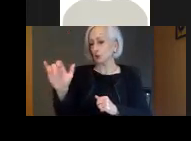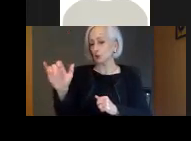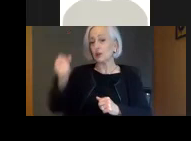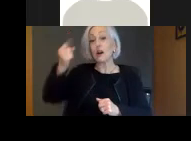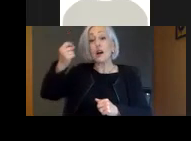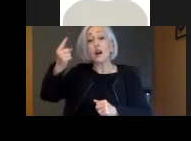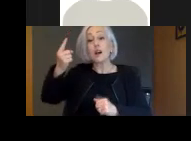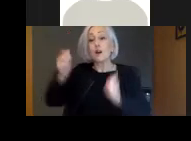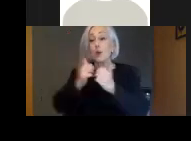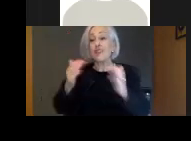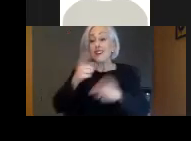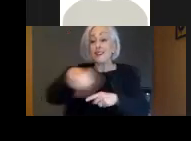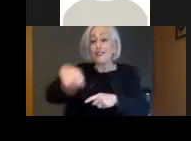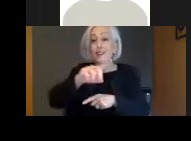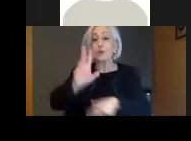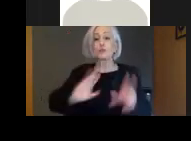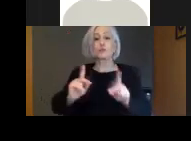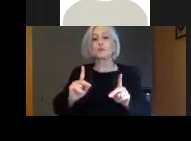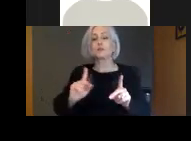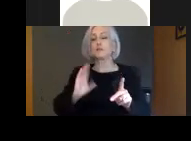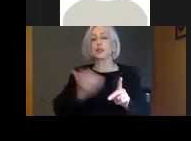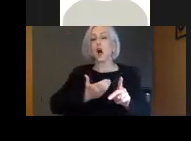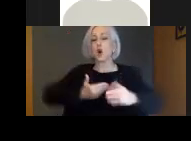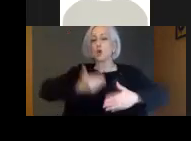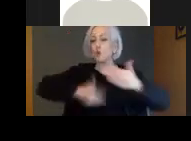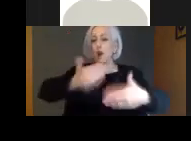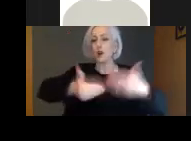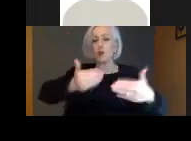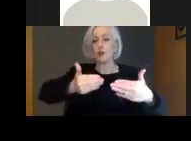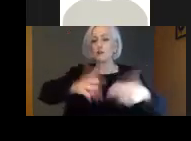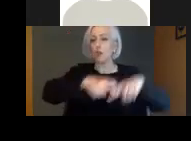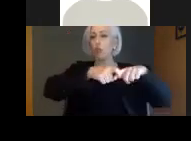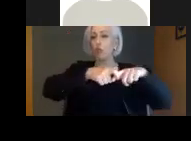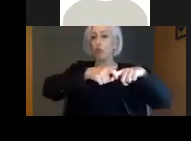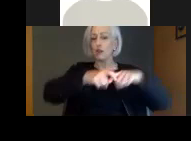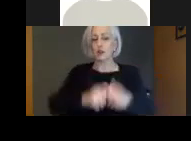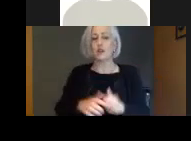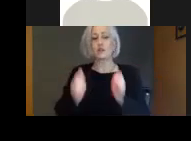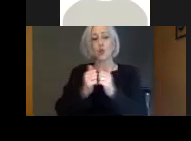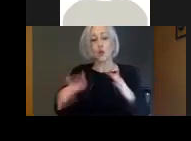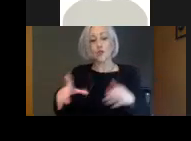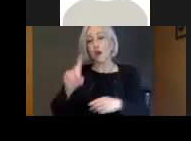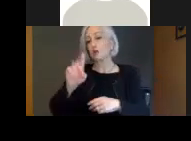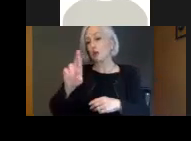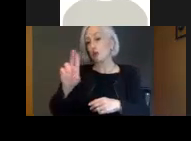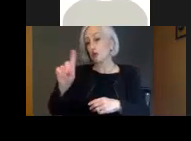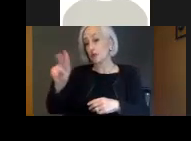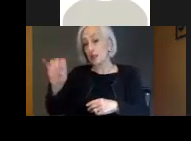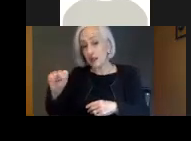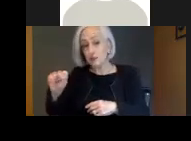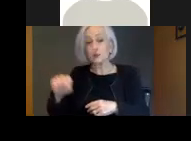we have today without key people like Dr. Akizo and Delia